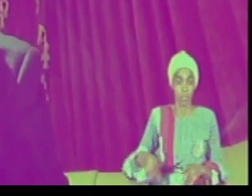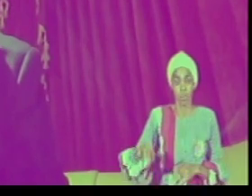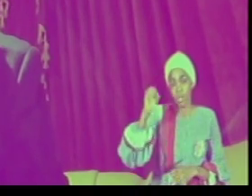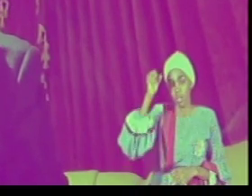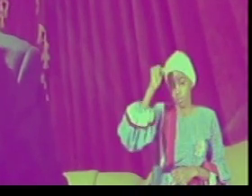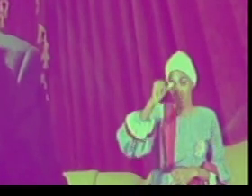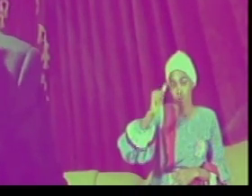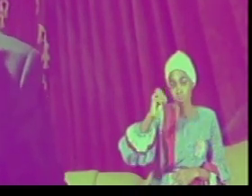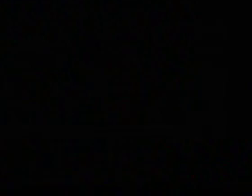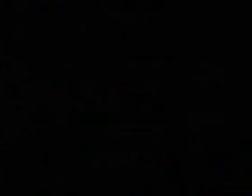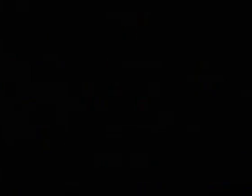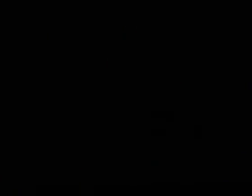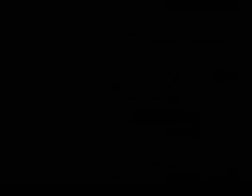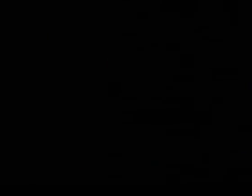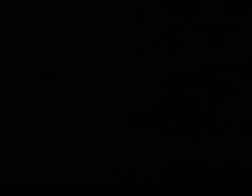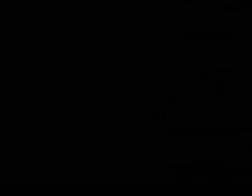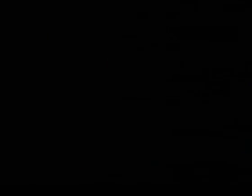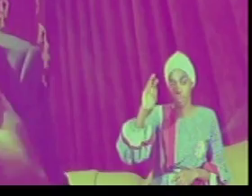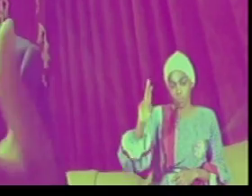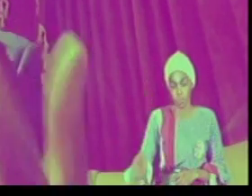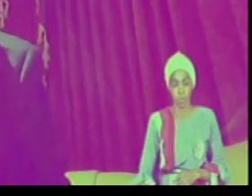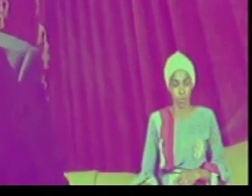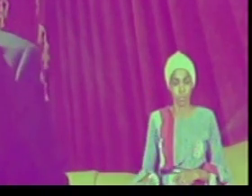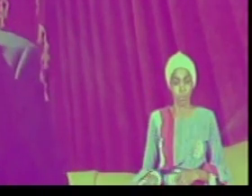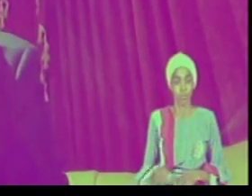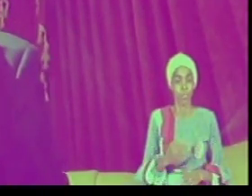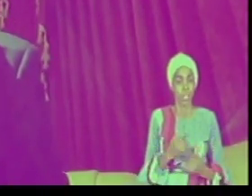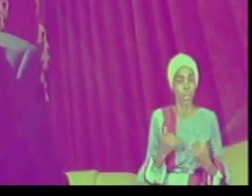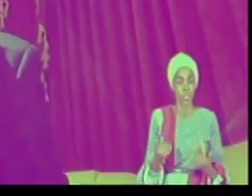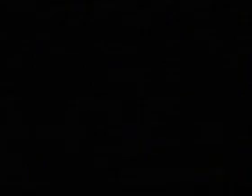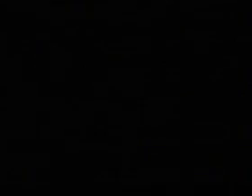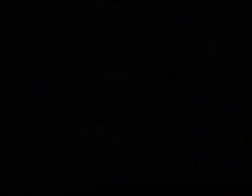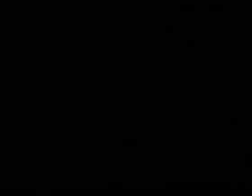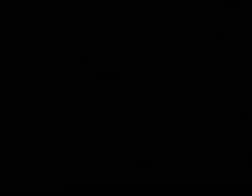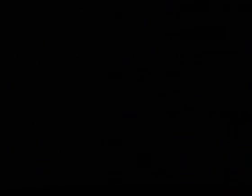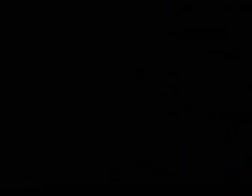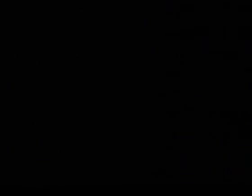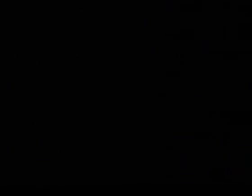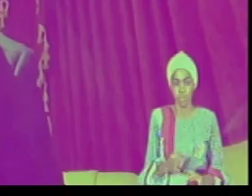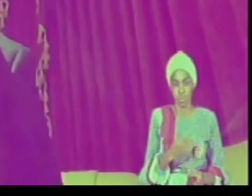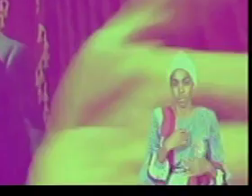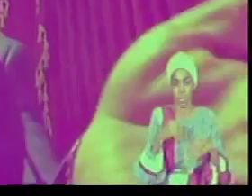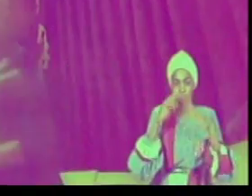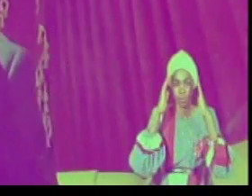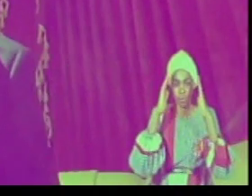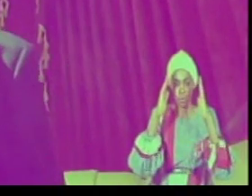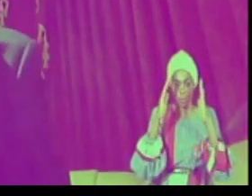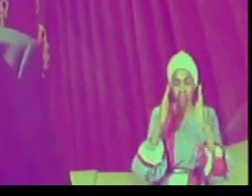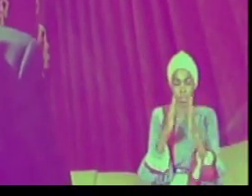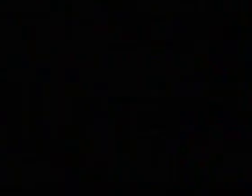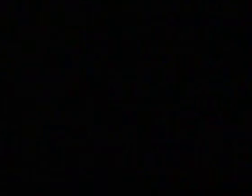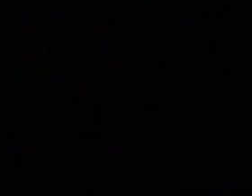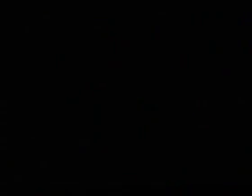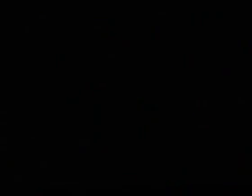there. The intention that King Solomon has in his head, when God gave him a blank check,